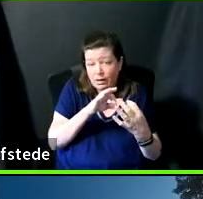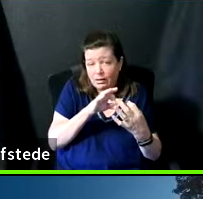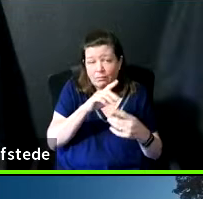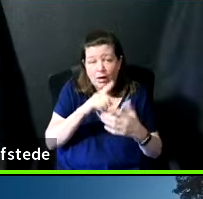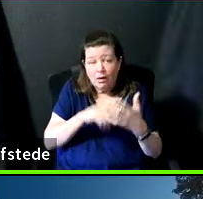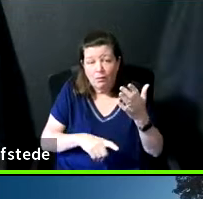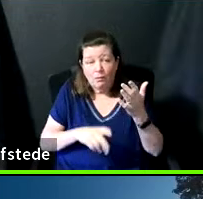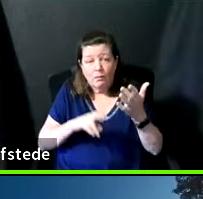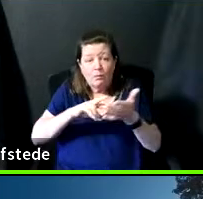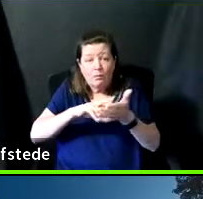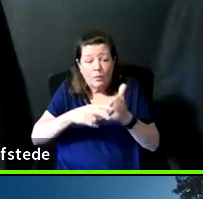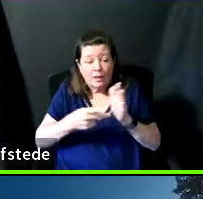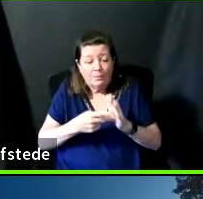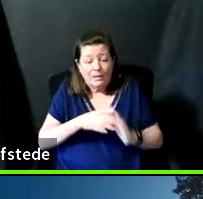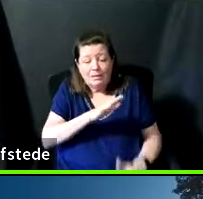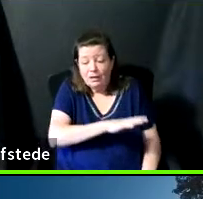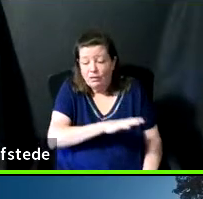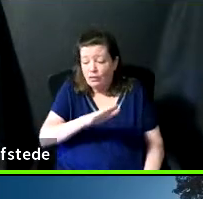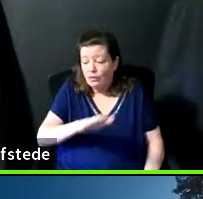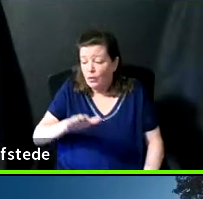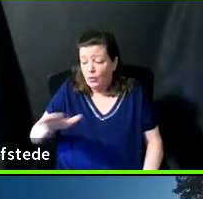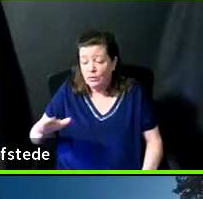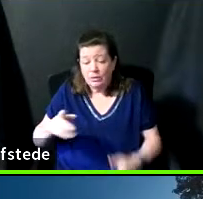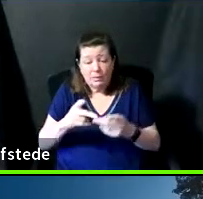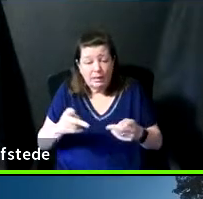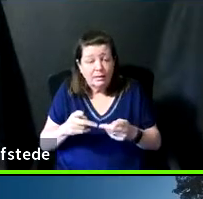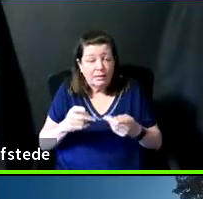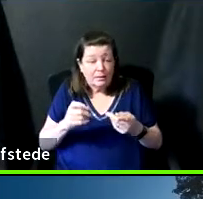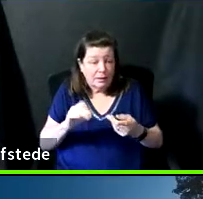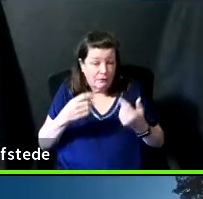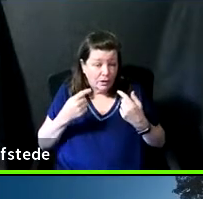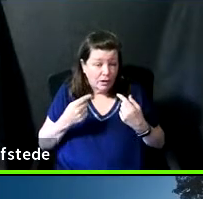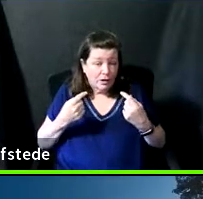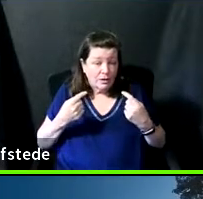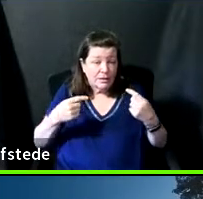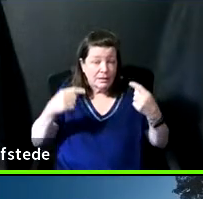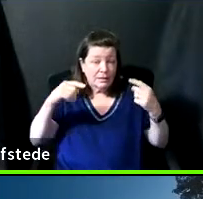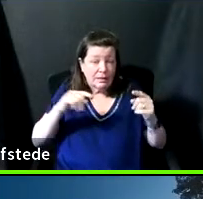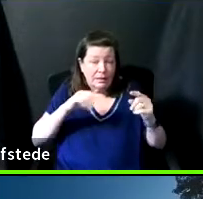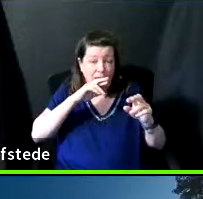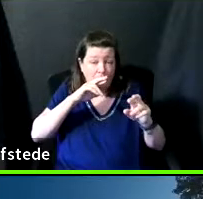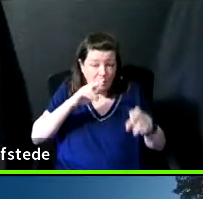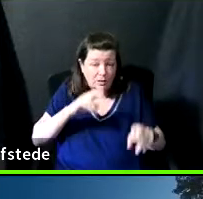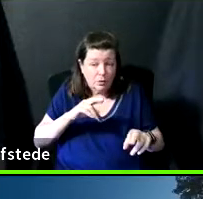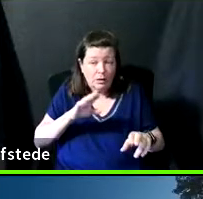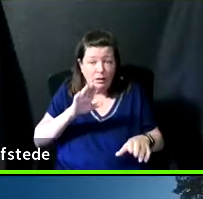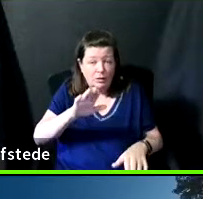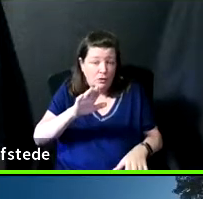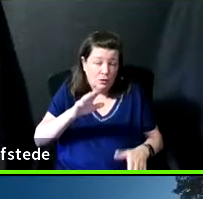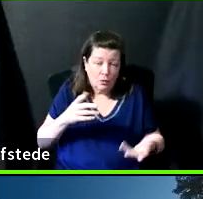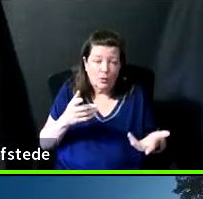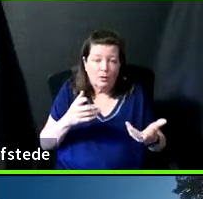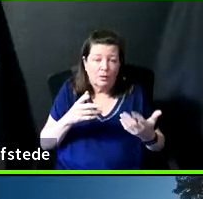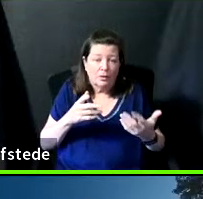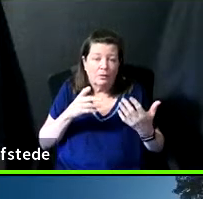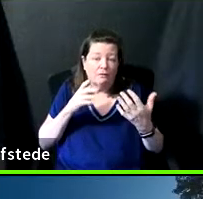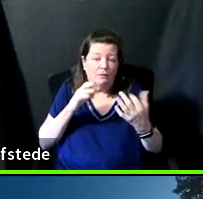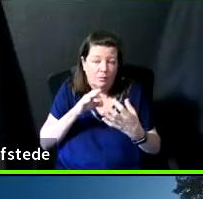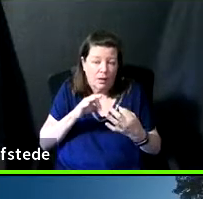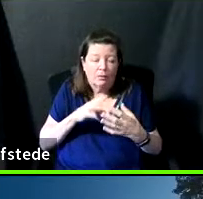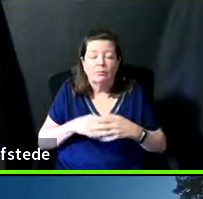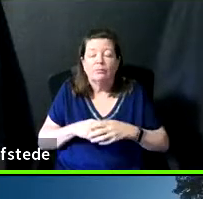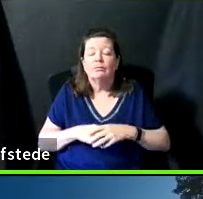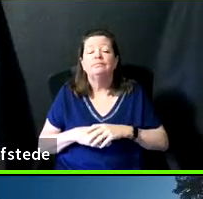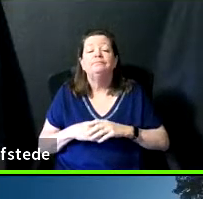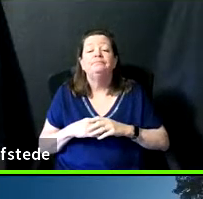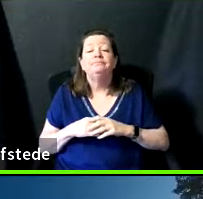it means in those places, and then whether we're succeeding at responding to those principles through our concepts.